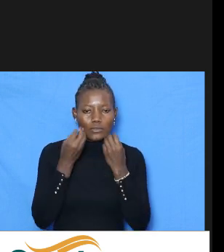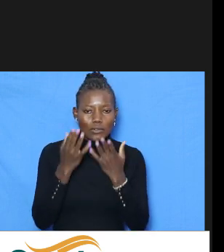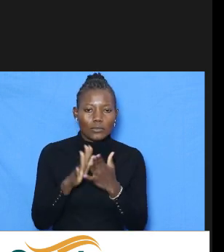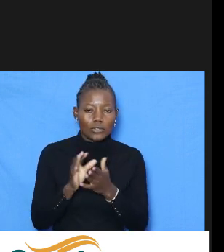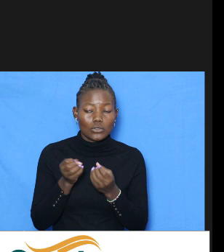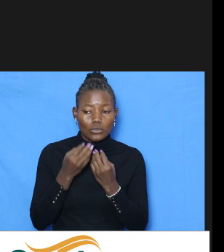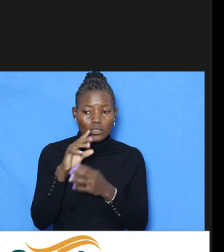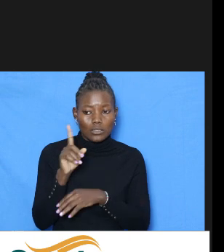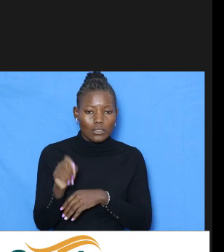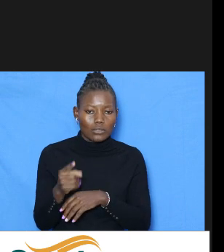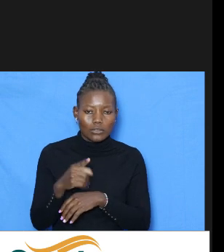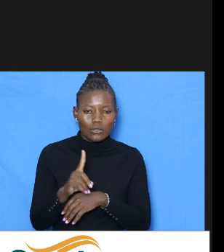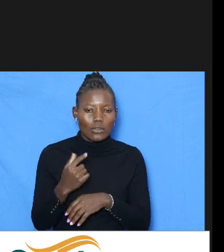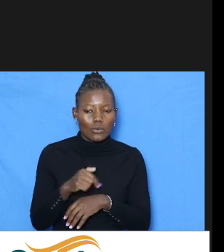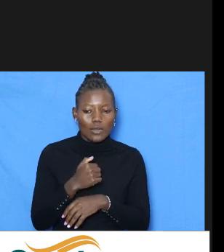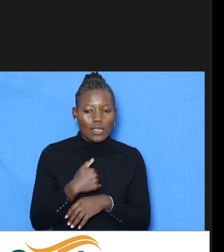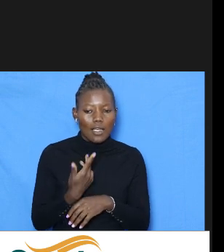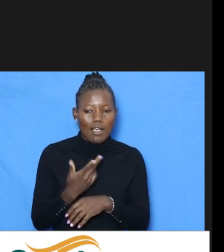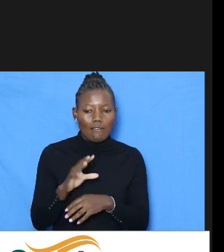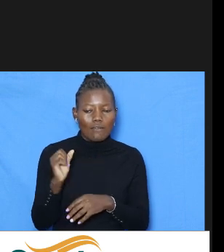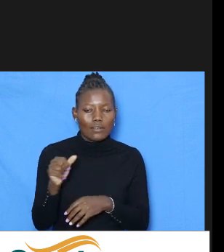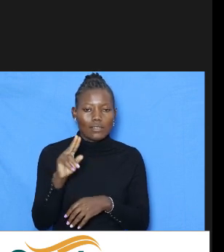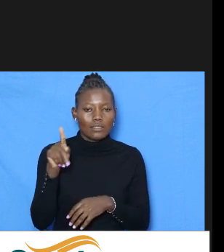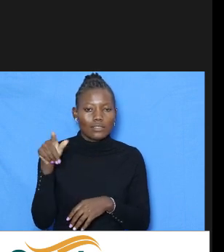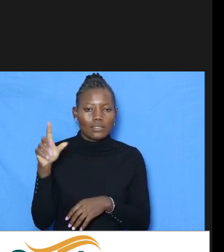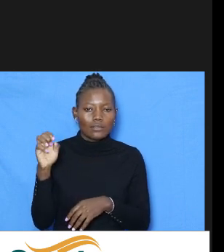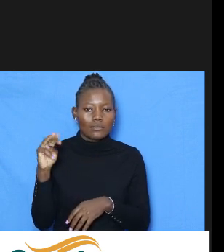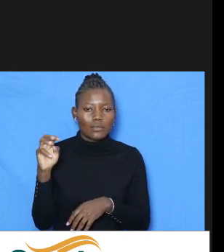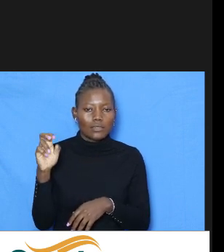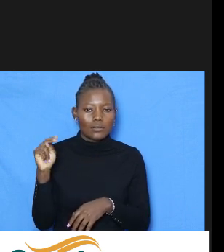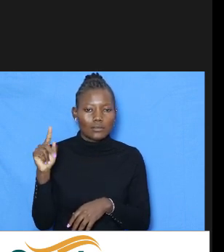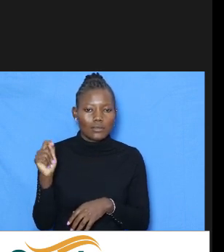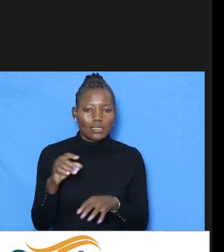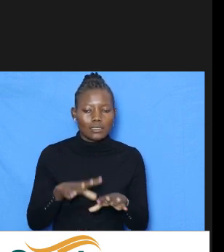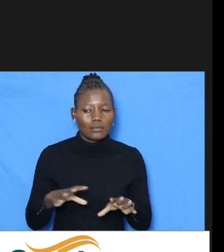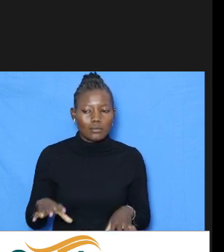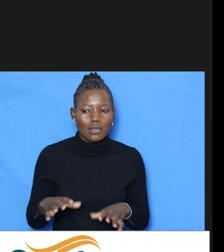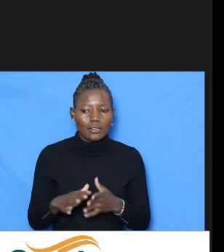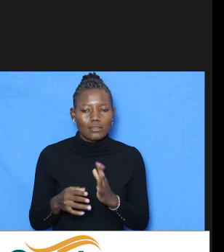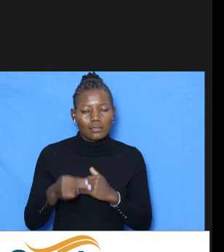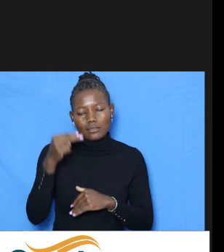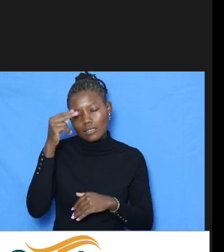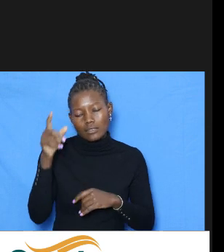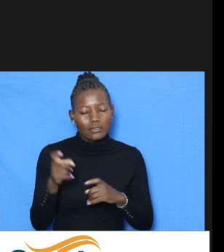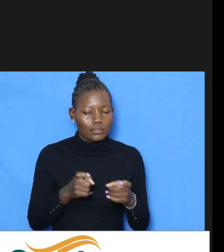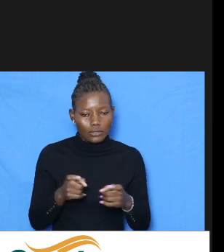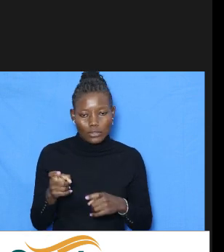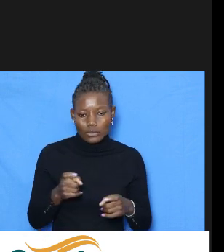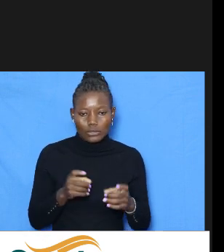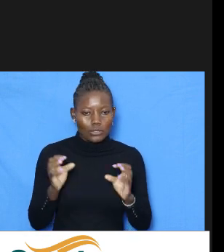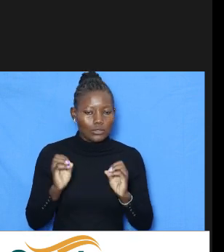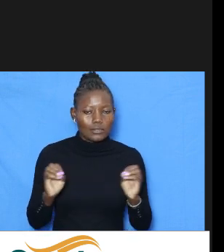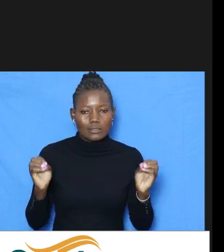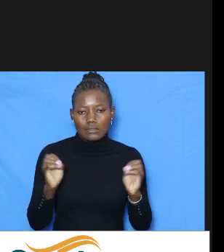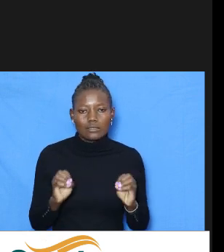to answer the supplement market, especially within is highly unregulated.